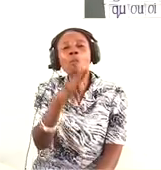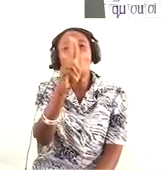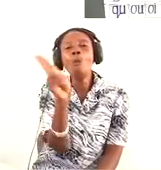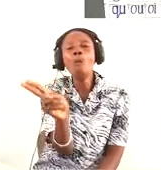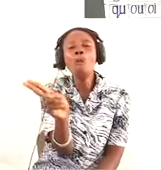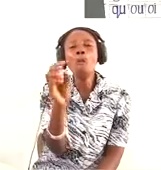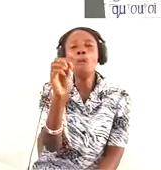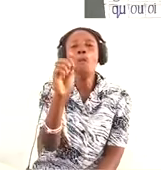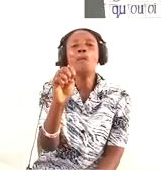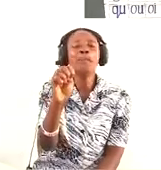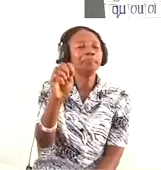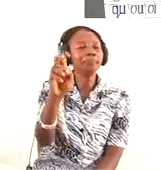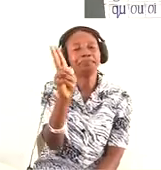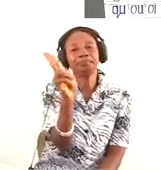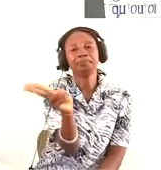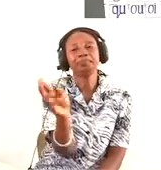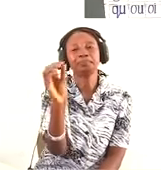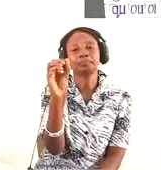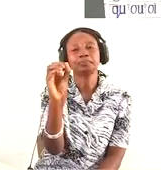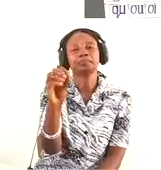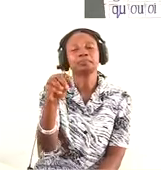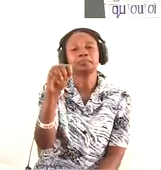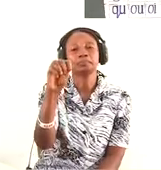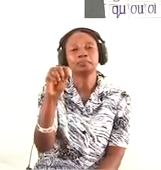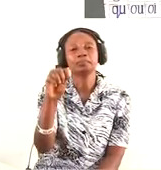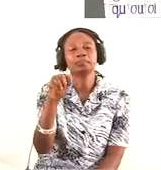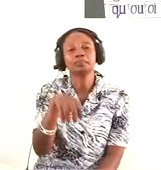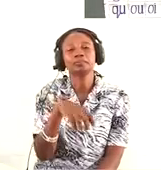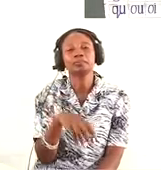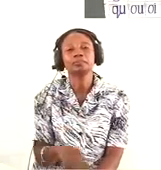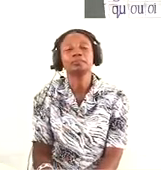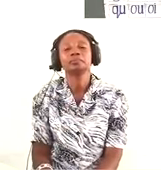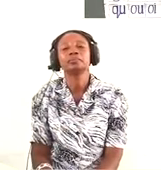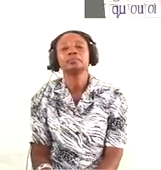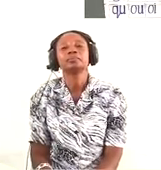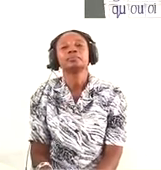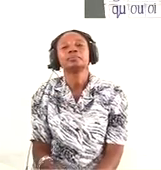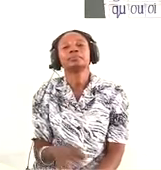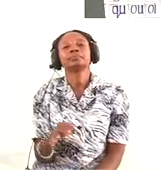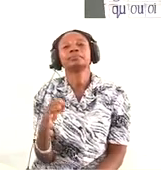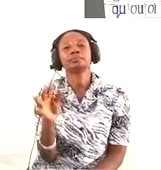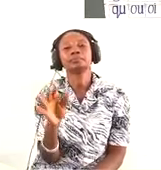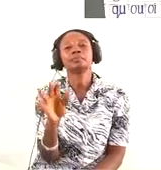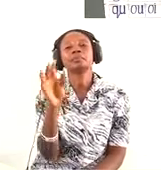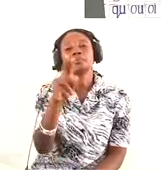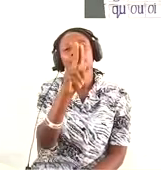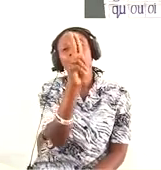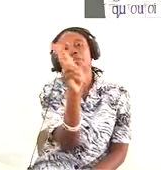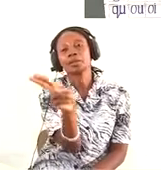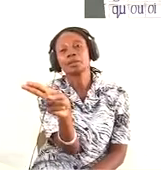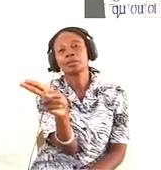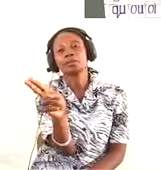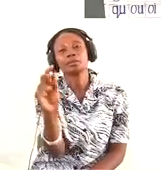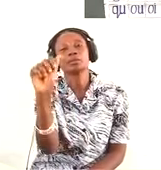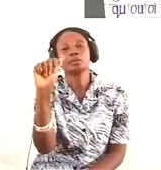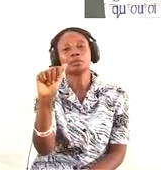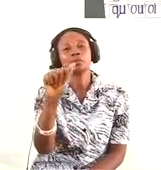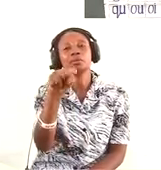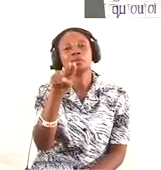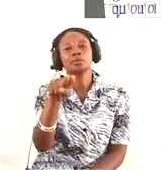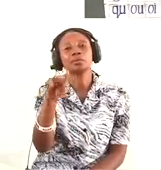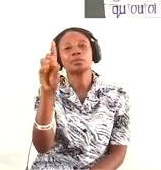this one again. This one is what? Half. No. It is what? Hand. The word is